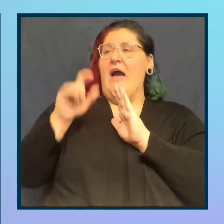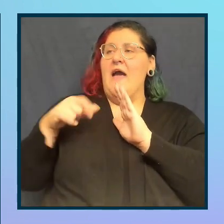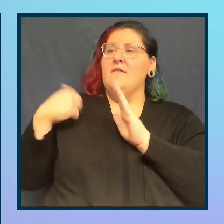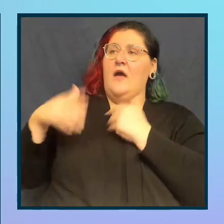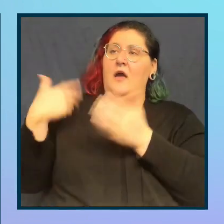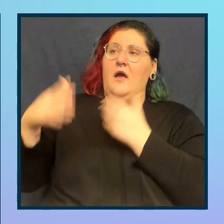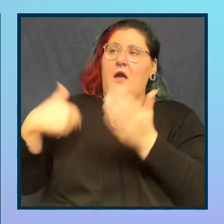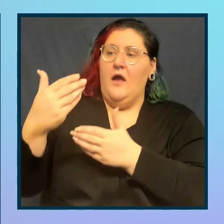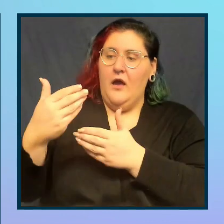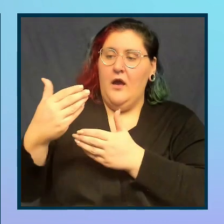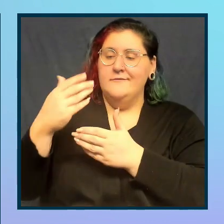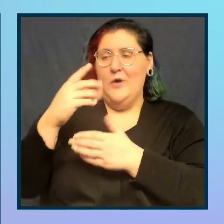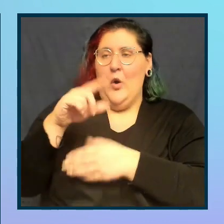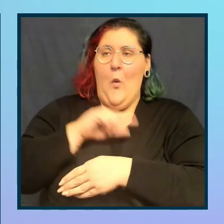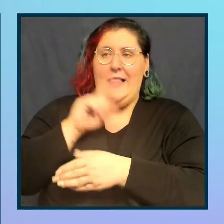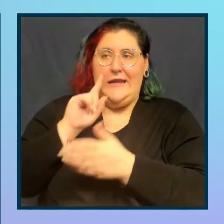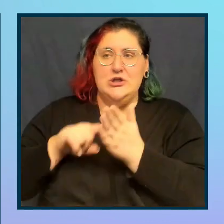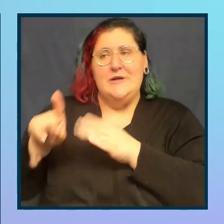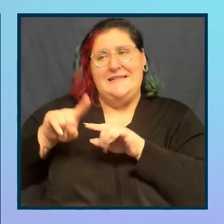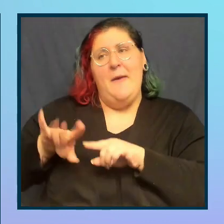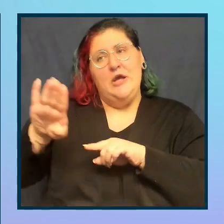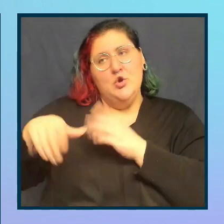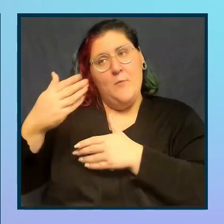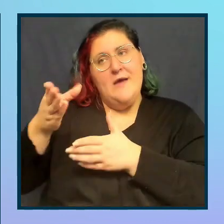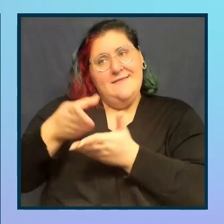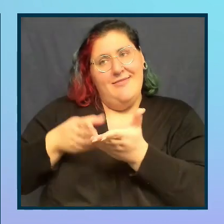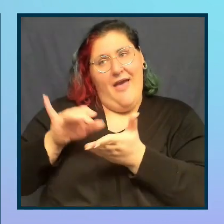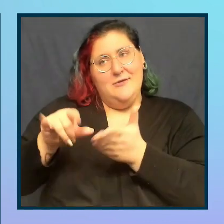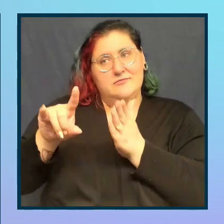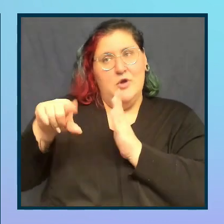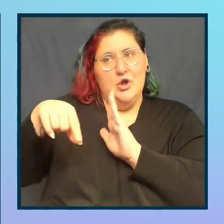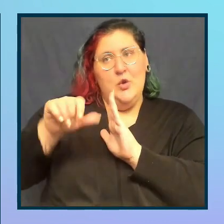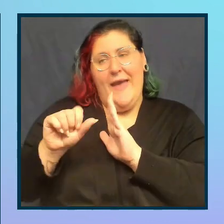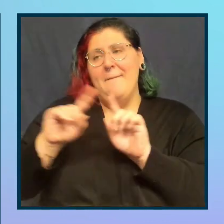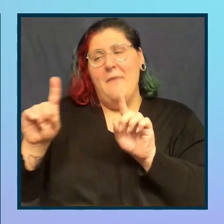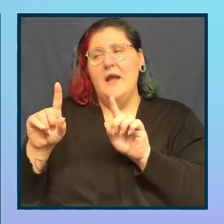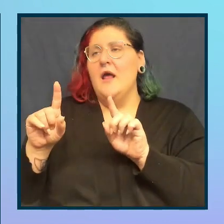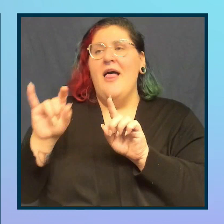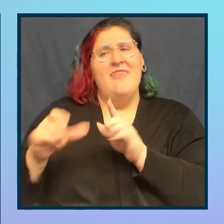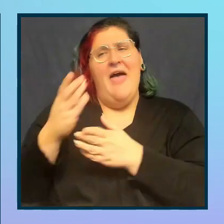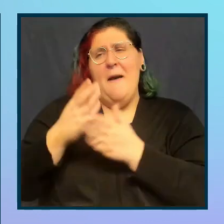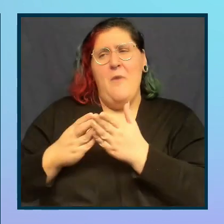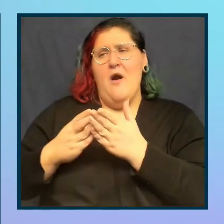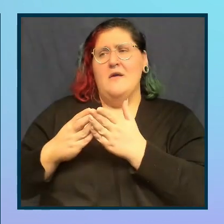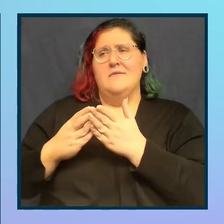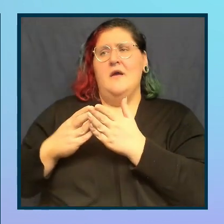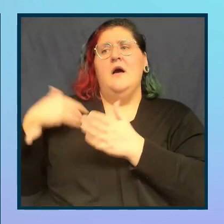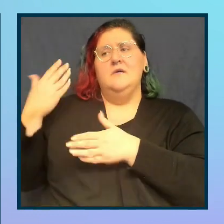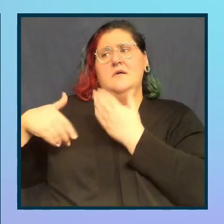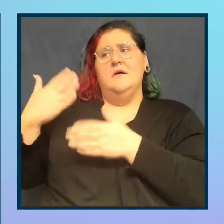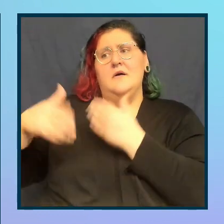QA cycle is, of going from development to pushing to QA to back and forth. It's a lot more expensive.